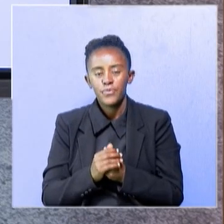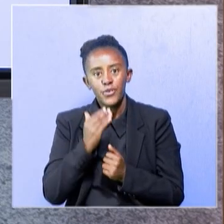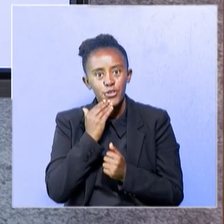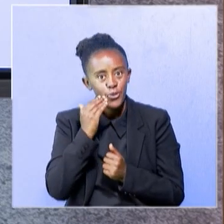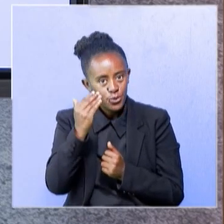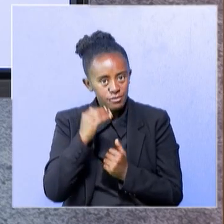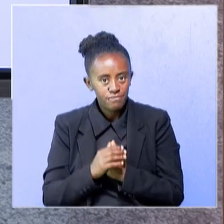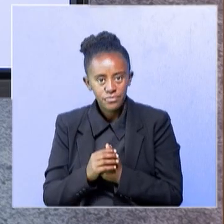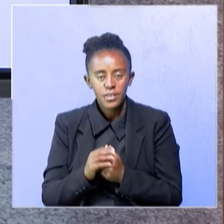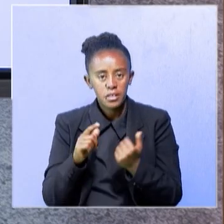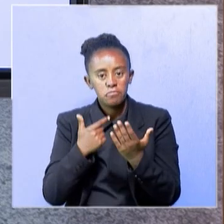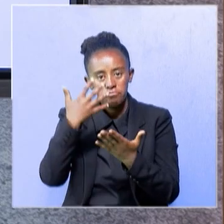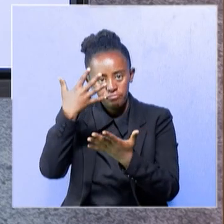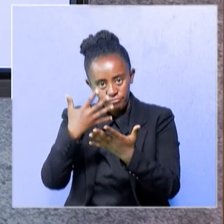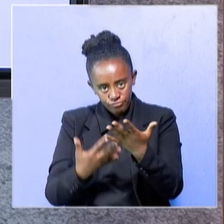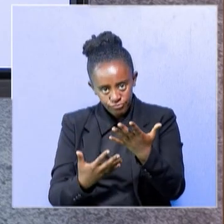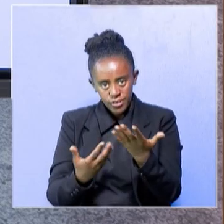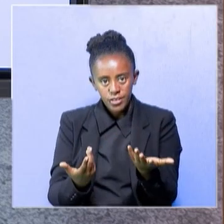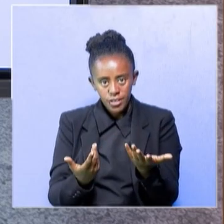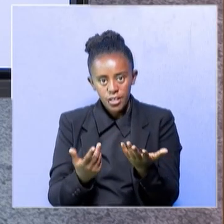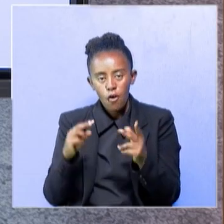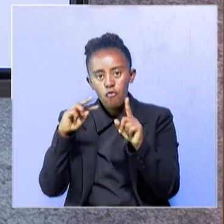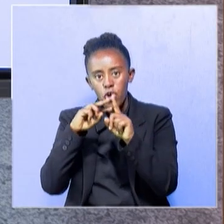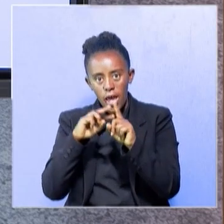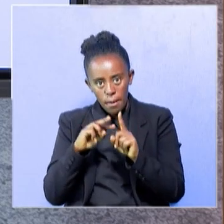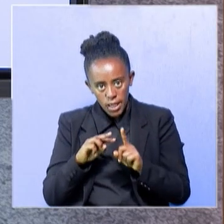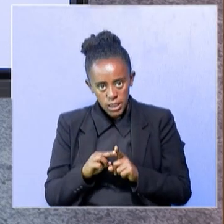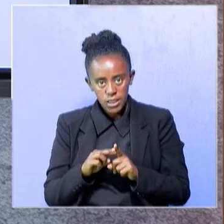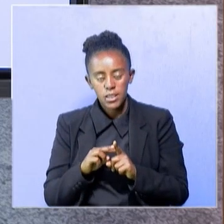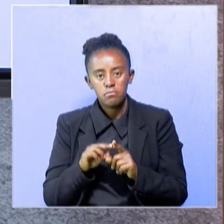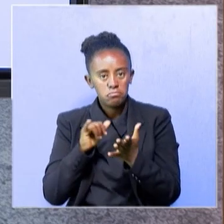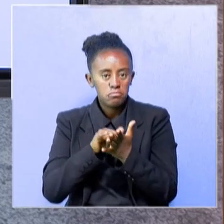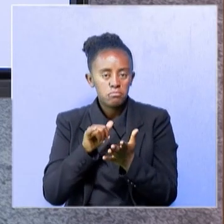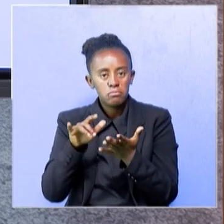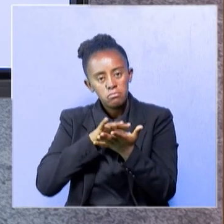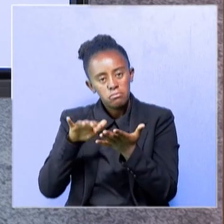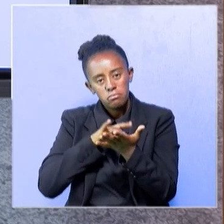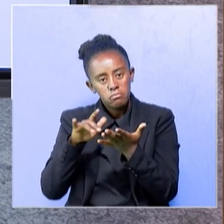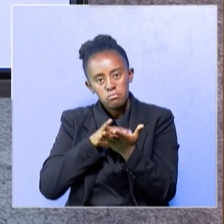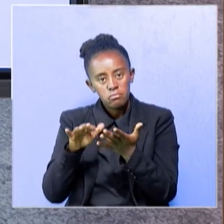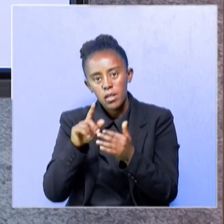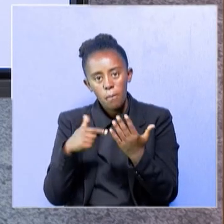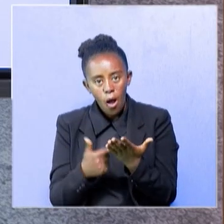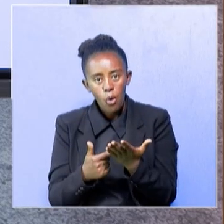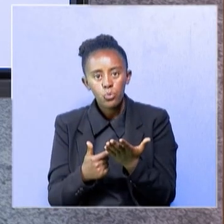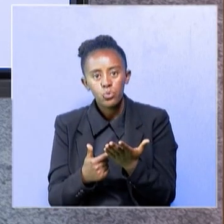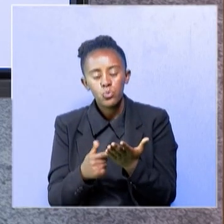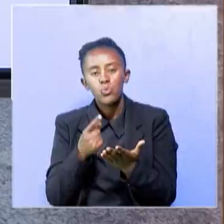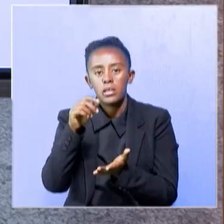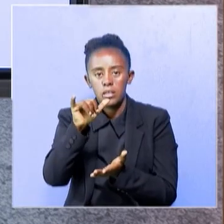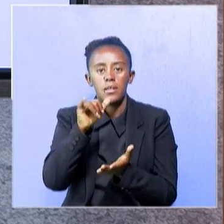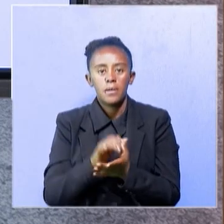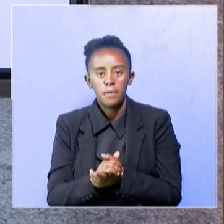Good. So these are some of the vocabularies that we have studied so far about the